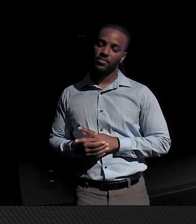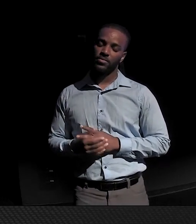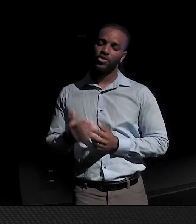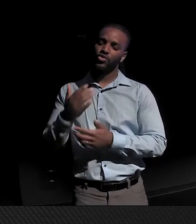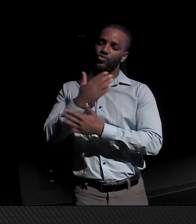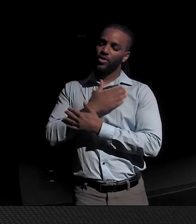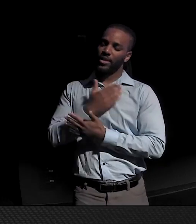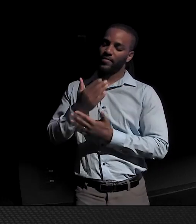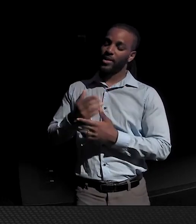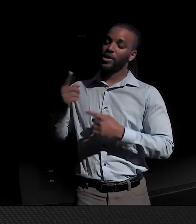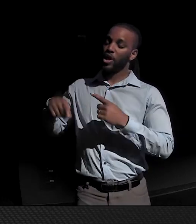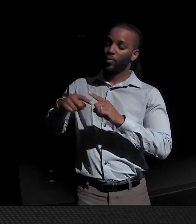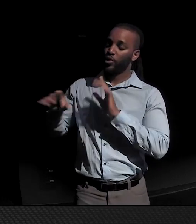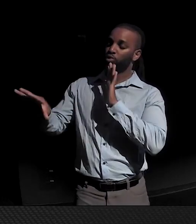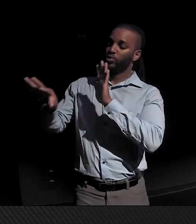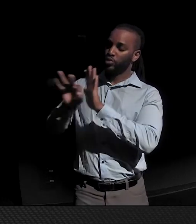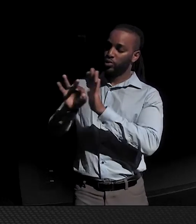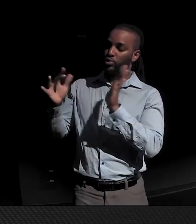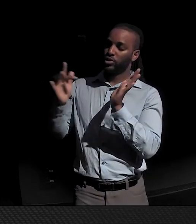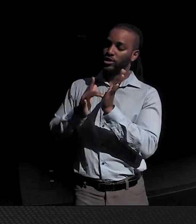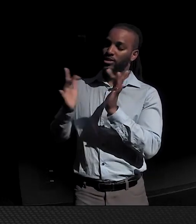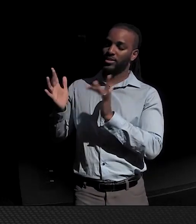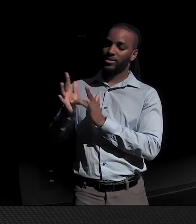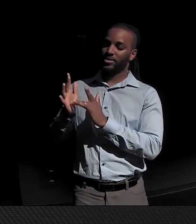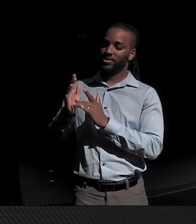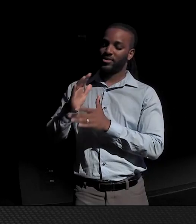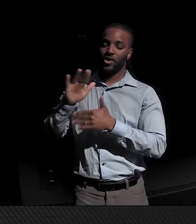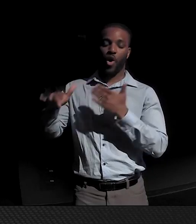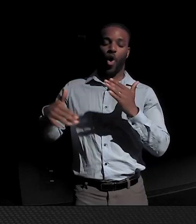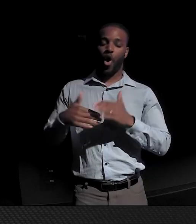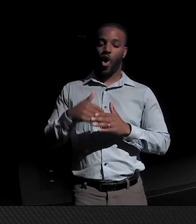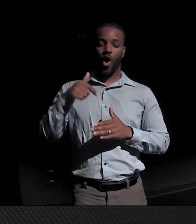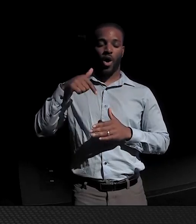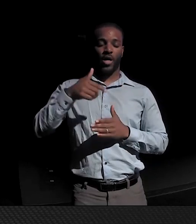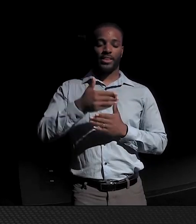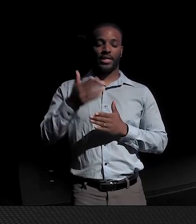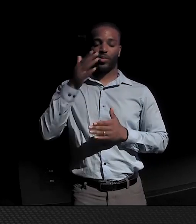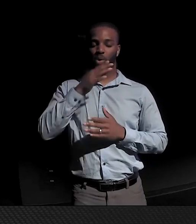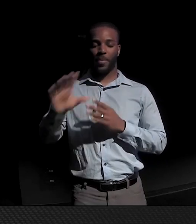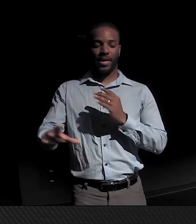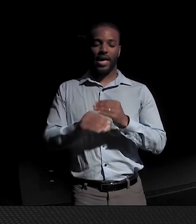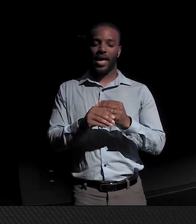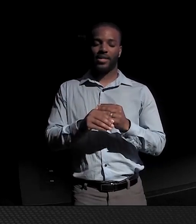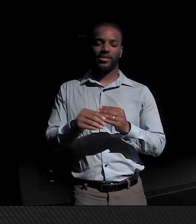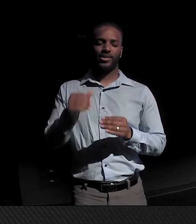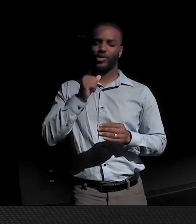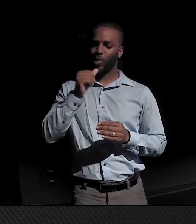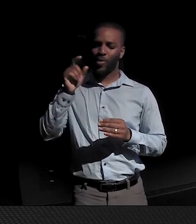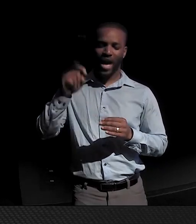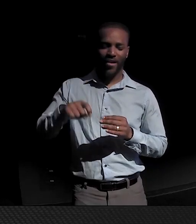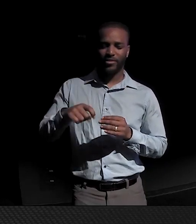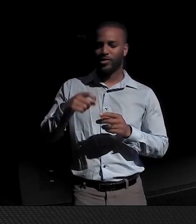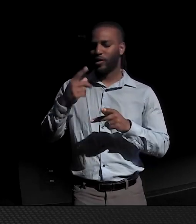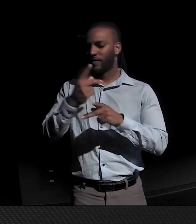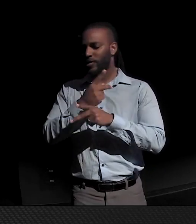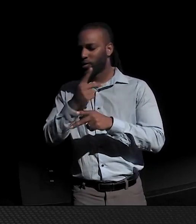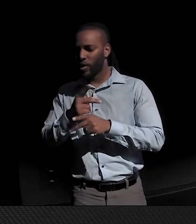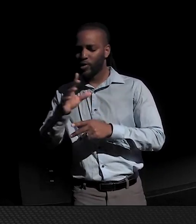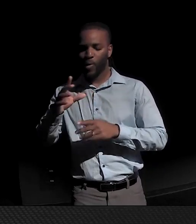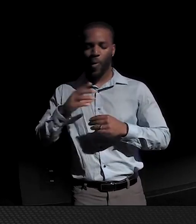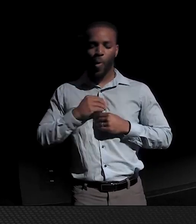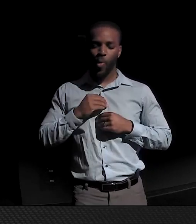Rest in the fact that when you choose Jesus, all this will be added. You don't have to formulate your own